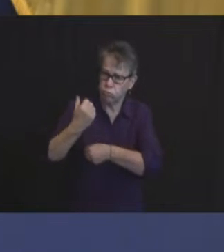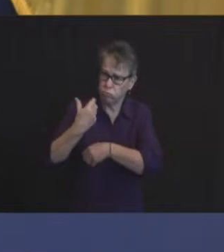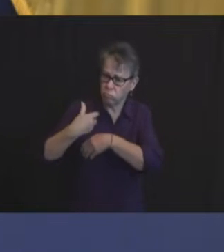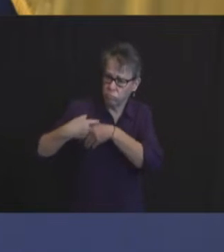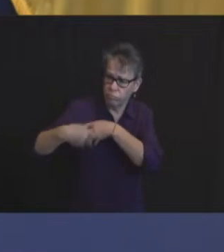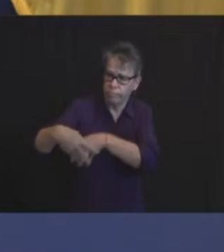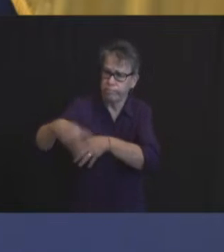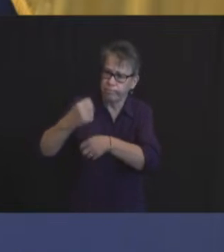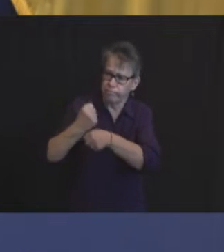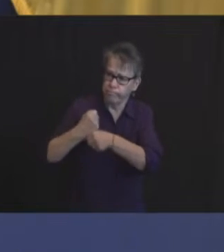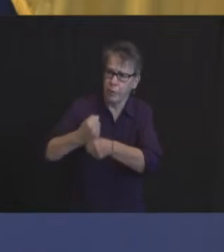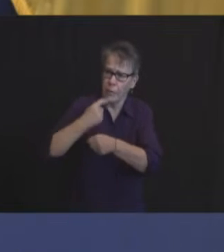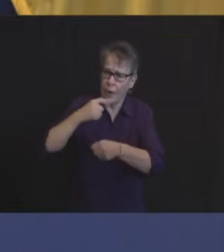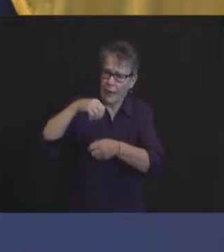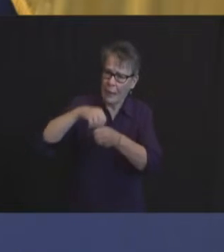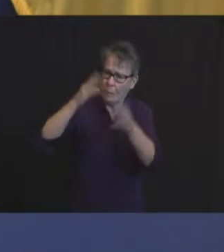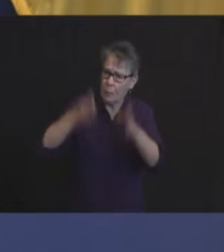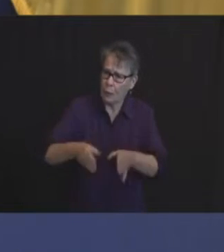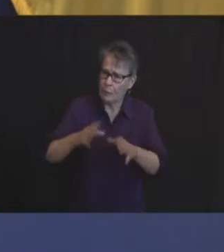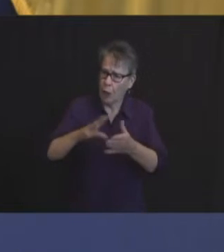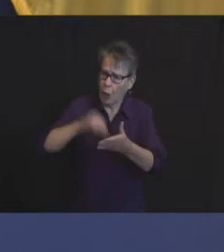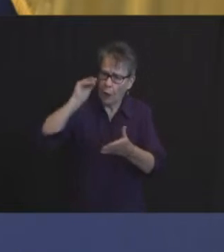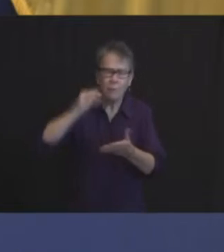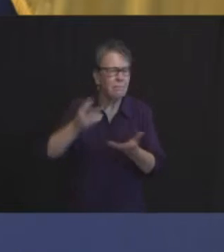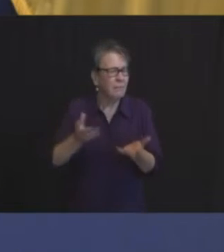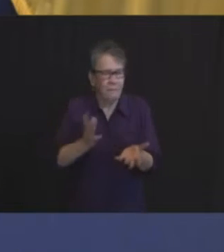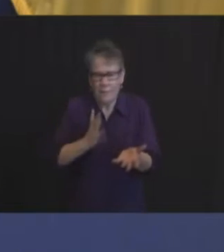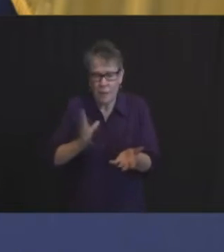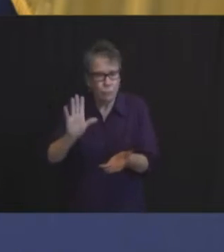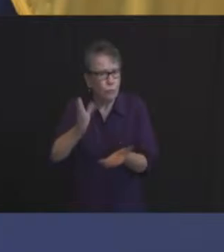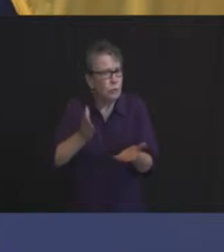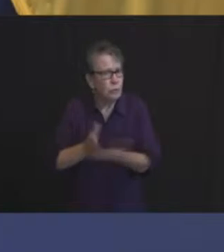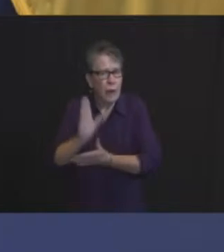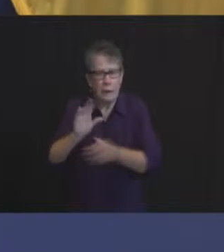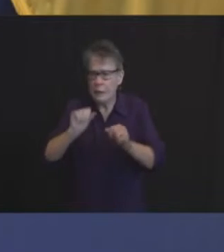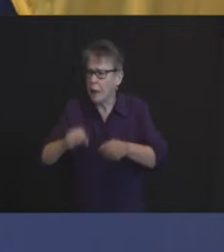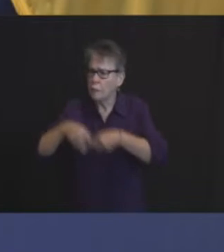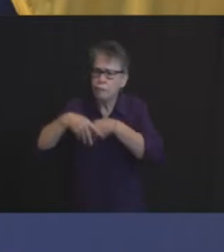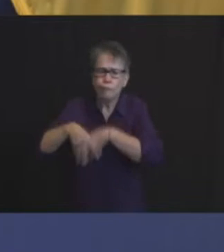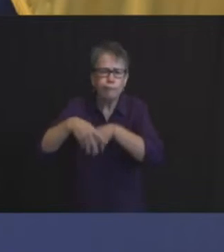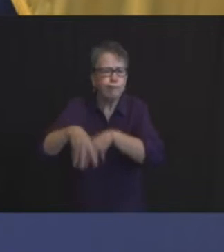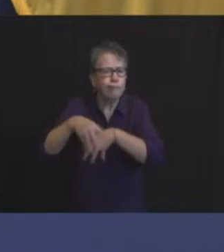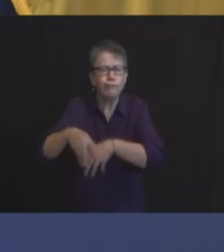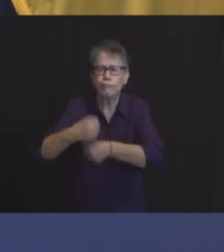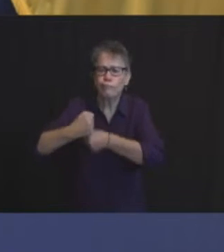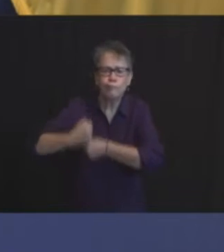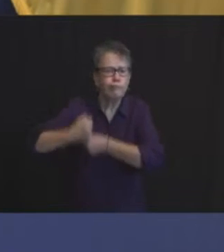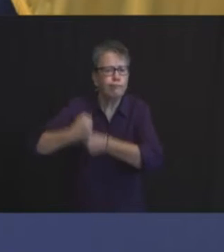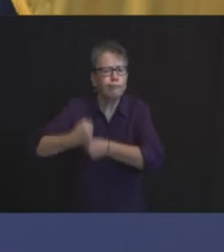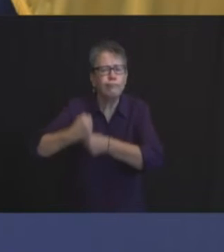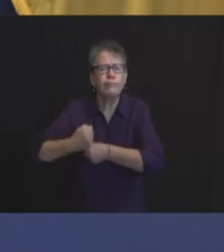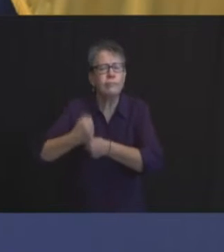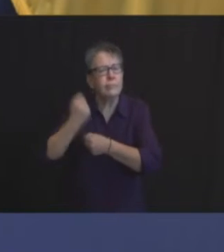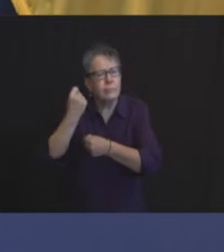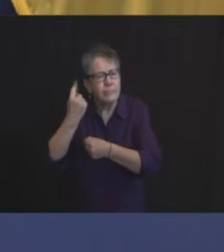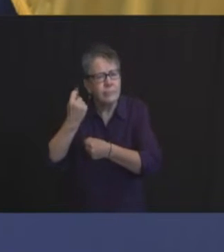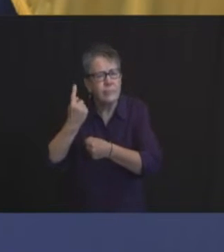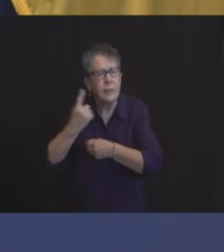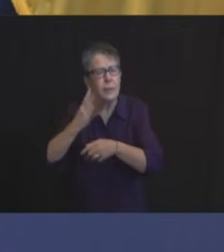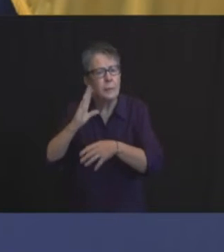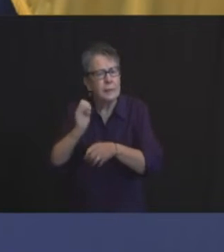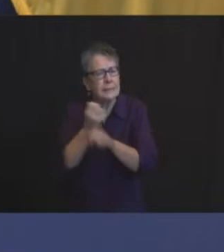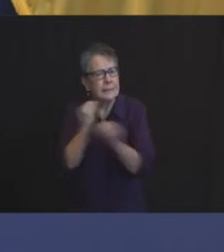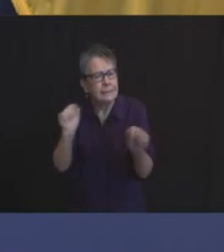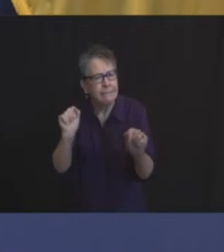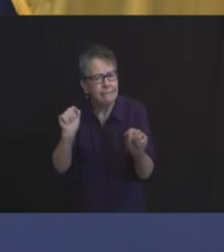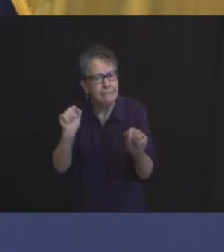help are the folks who have enabled the president to stand up and say the right things right now. It would be really